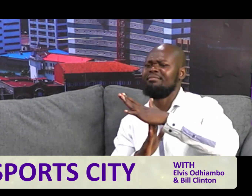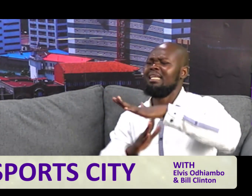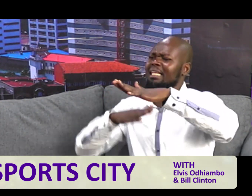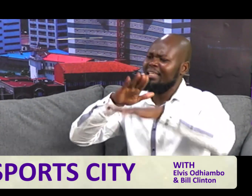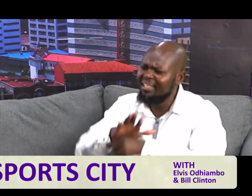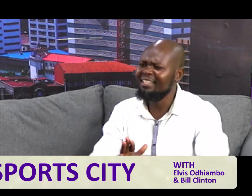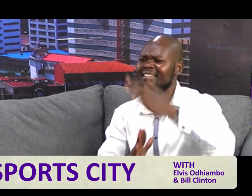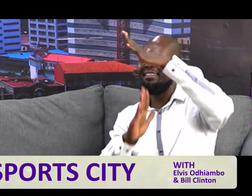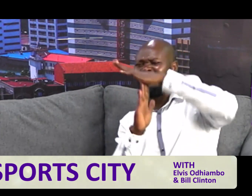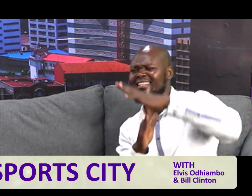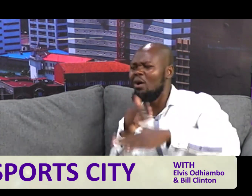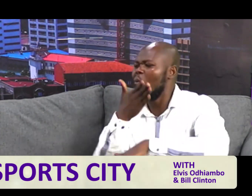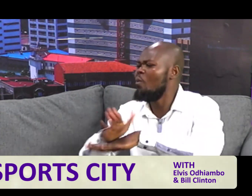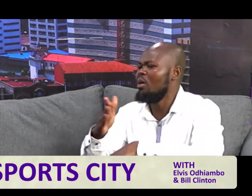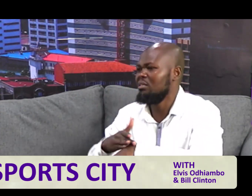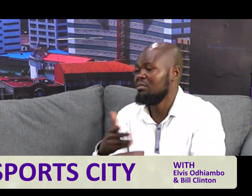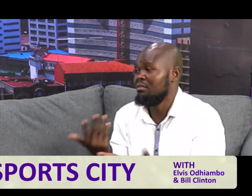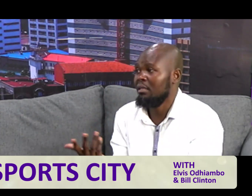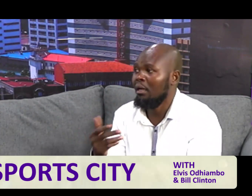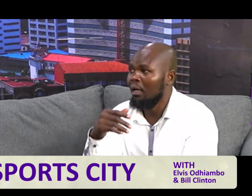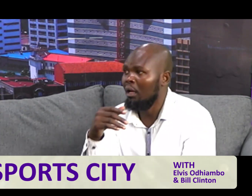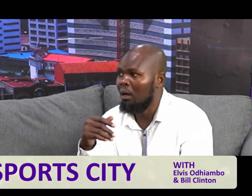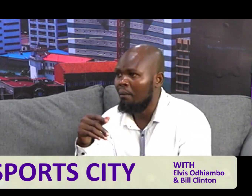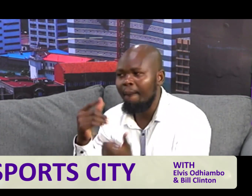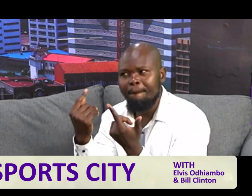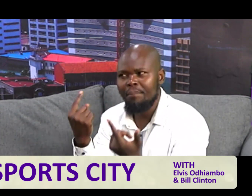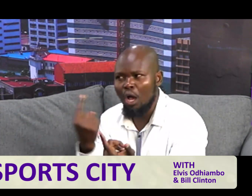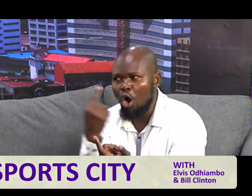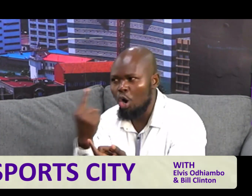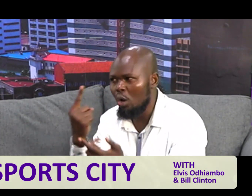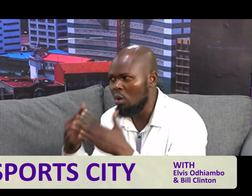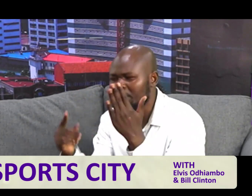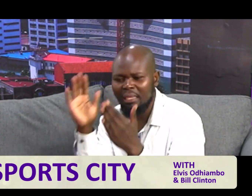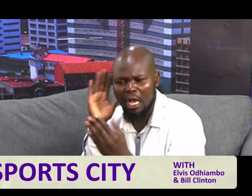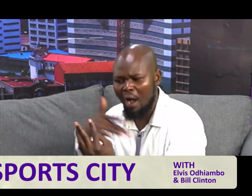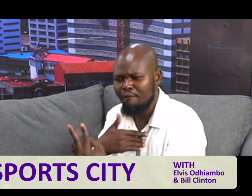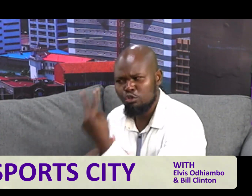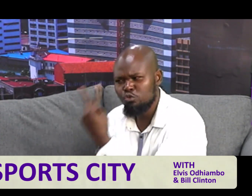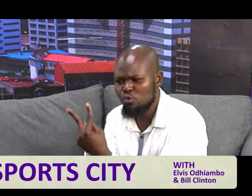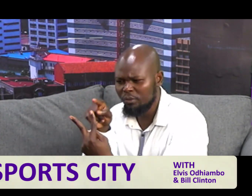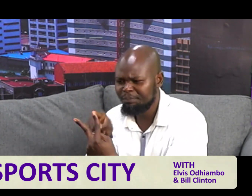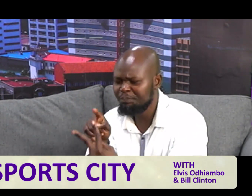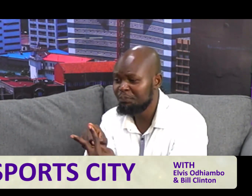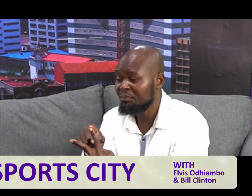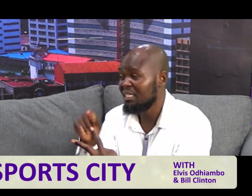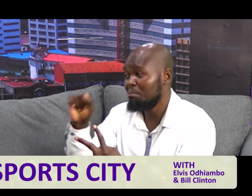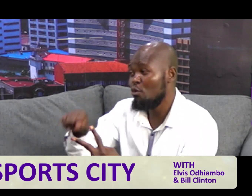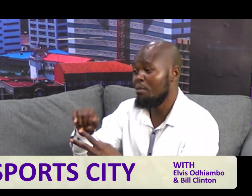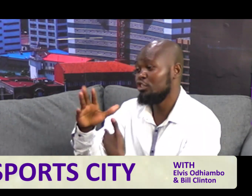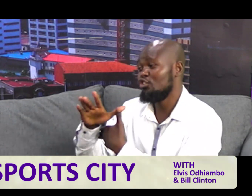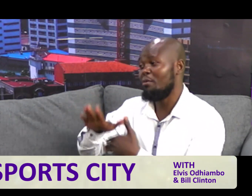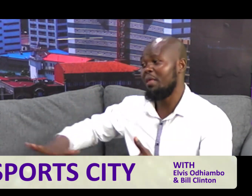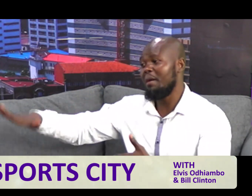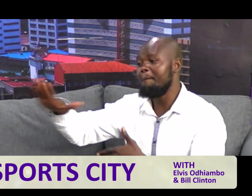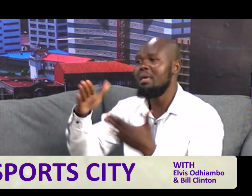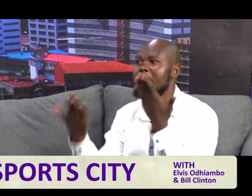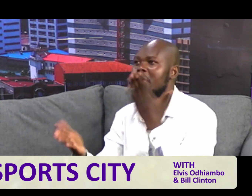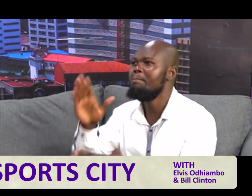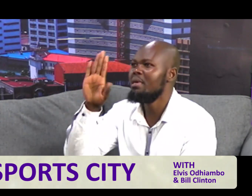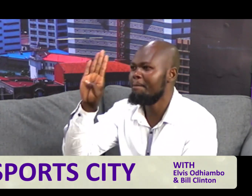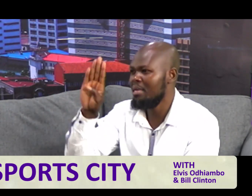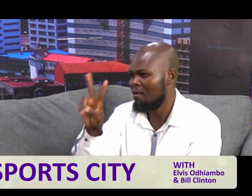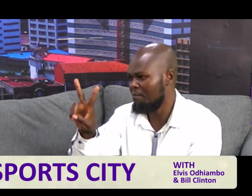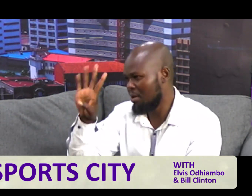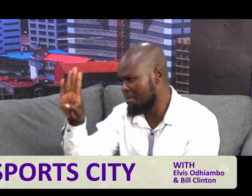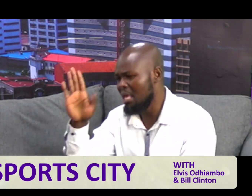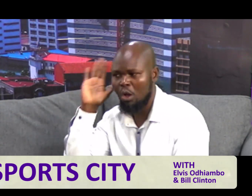concerns finances, right? And that's what maybe it's making him behave the way he's behaving. Then another